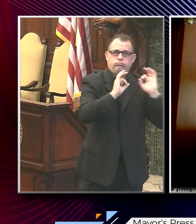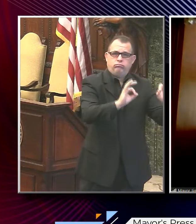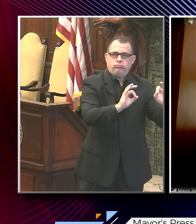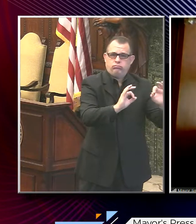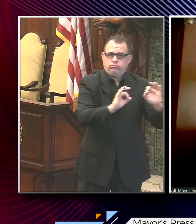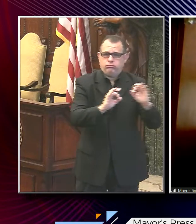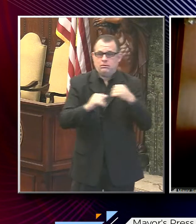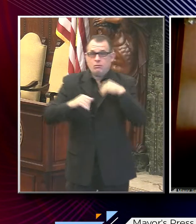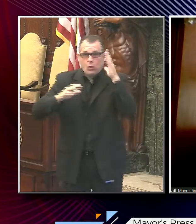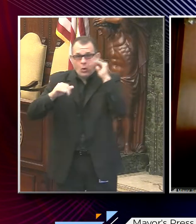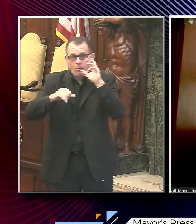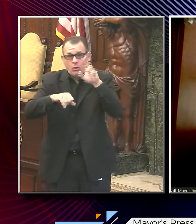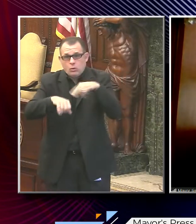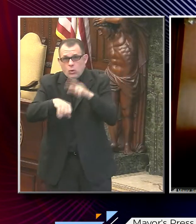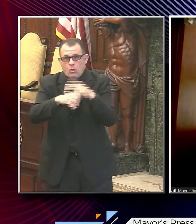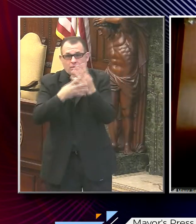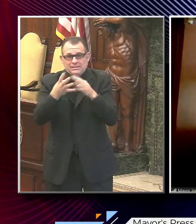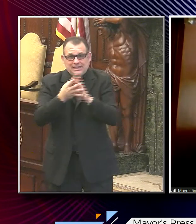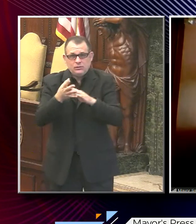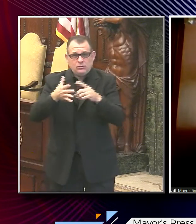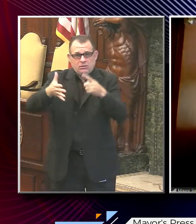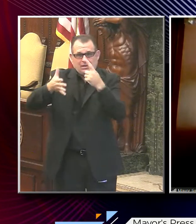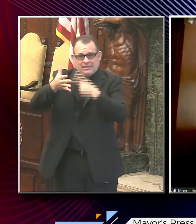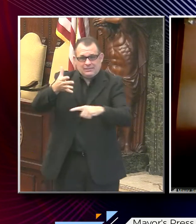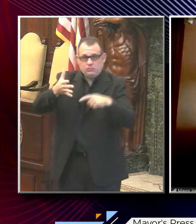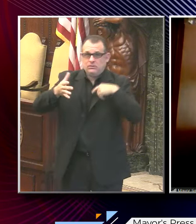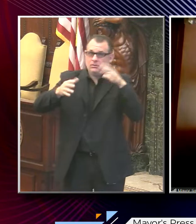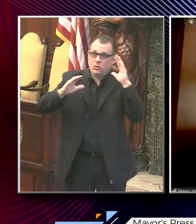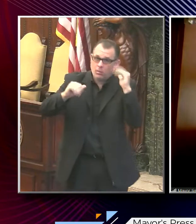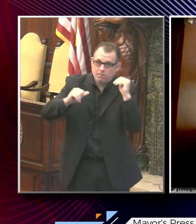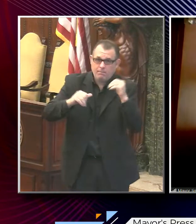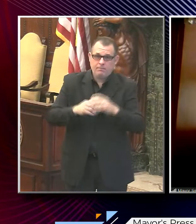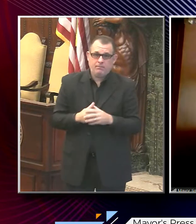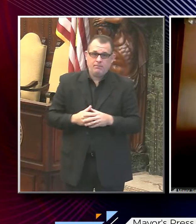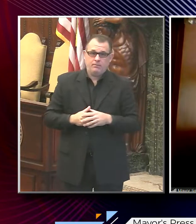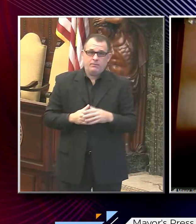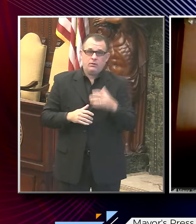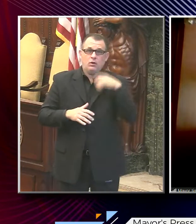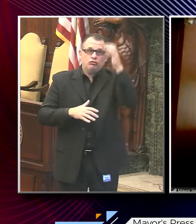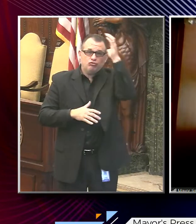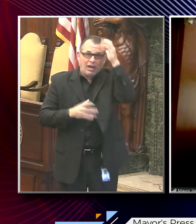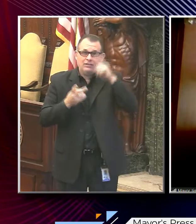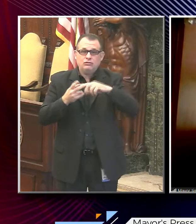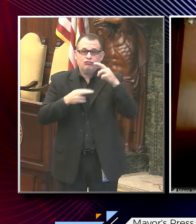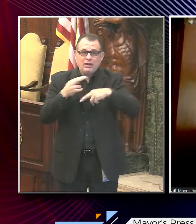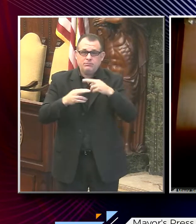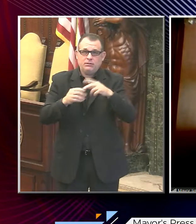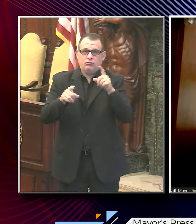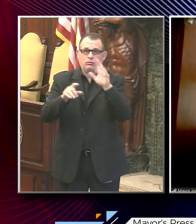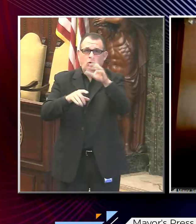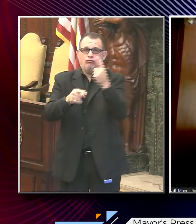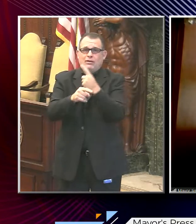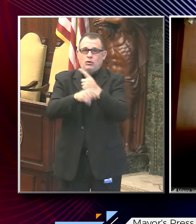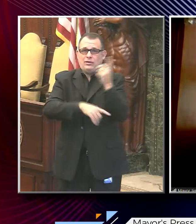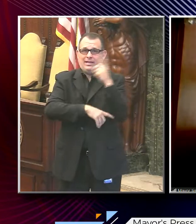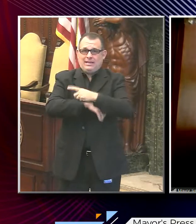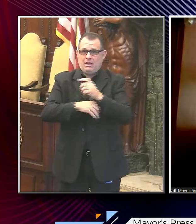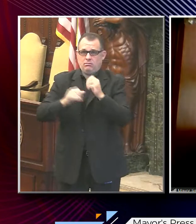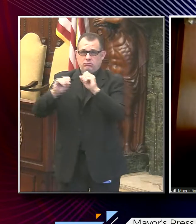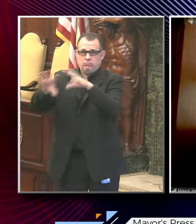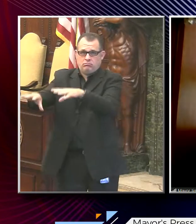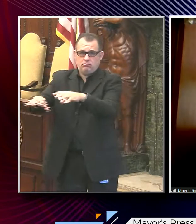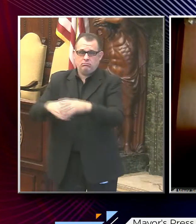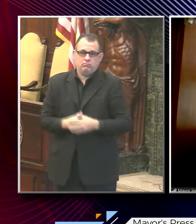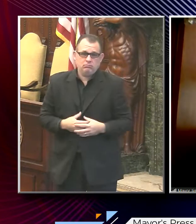schedule all of next week. Please continue to set out your trash and recycling on your regular day as neat as possible. The